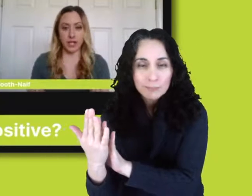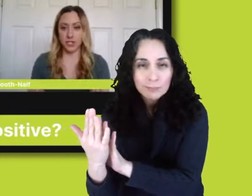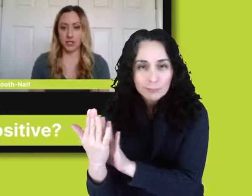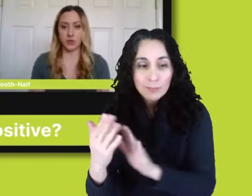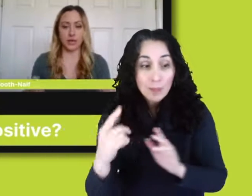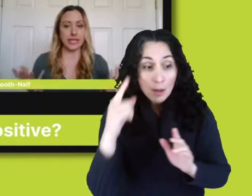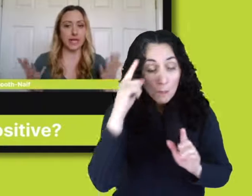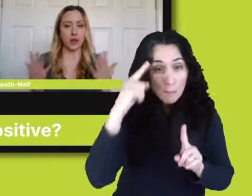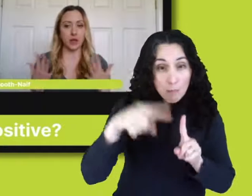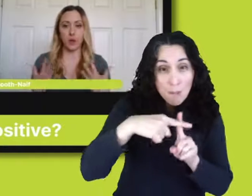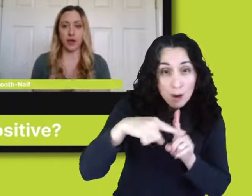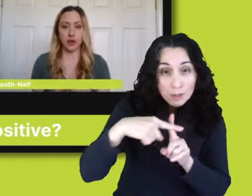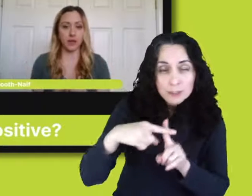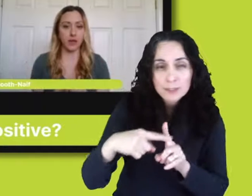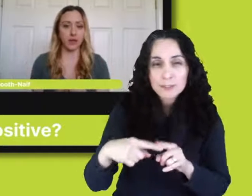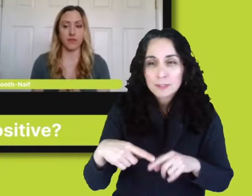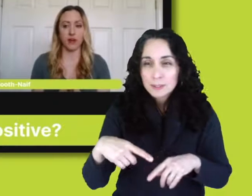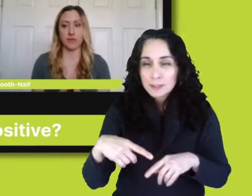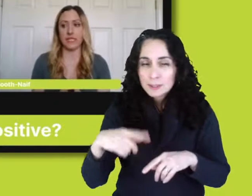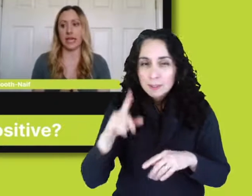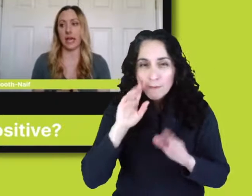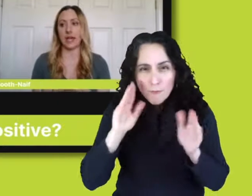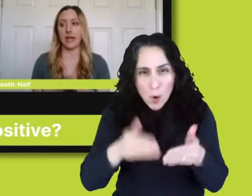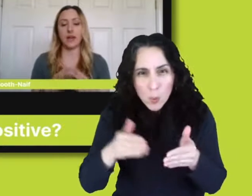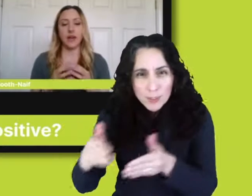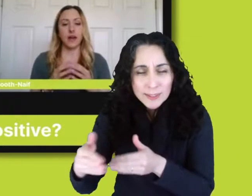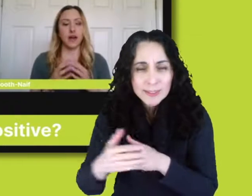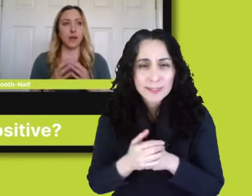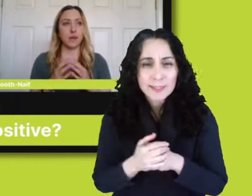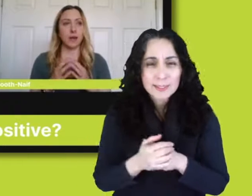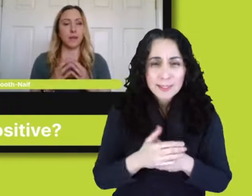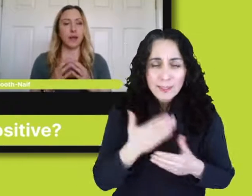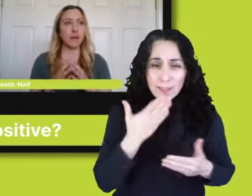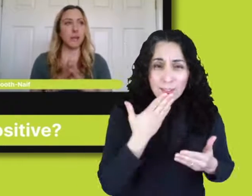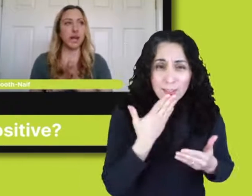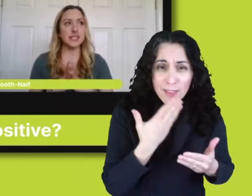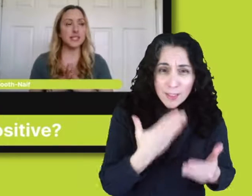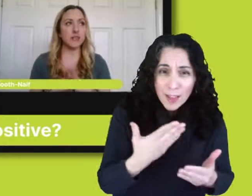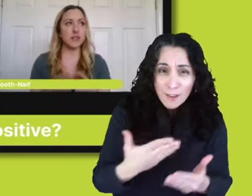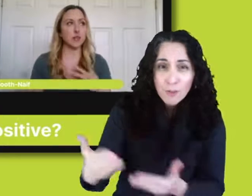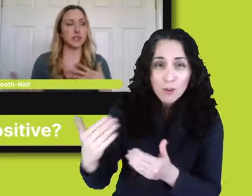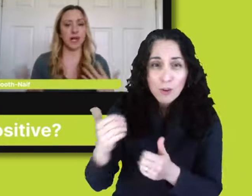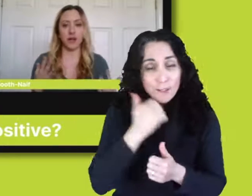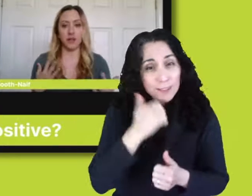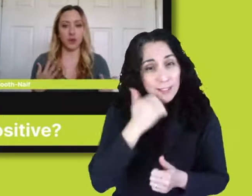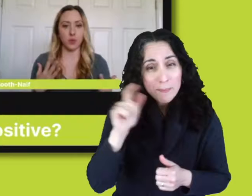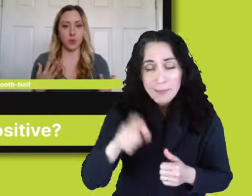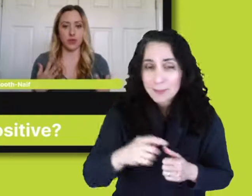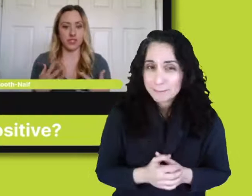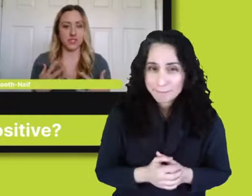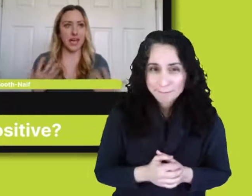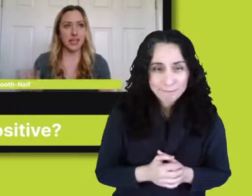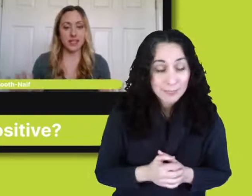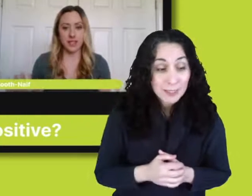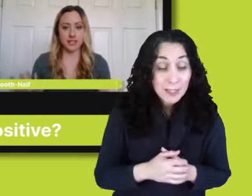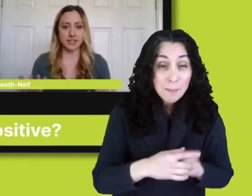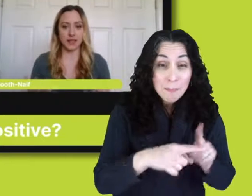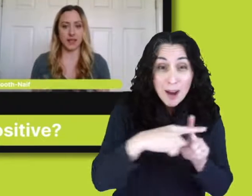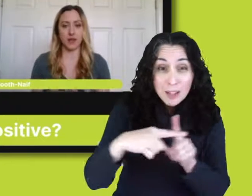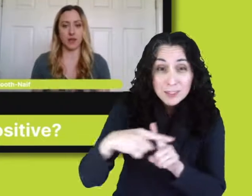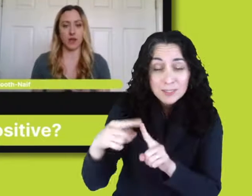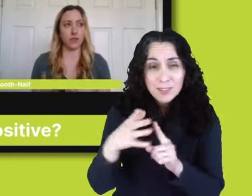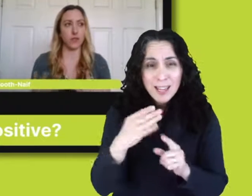have gratitude, write down, what you're thankful for every day. But positivity goes a lot, with just